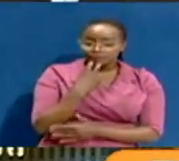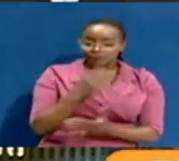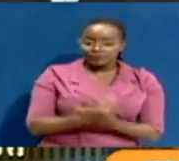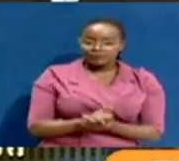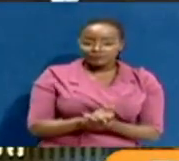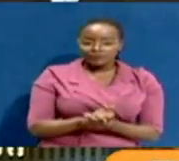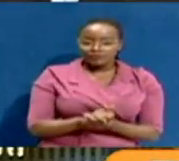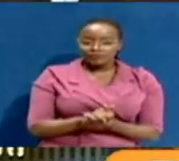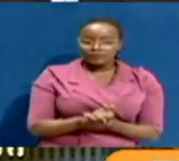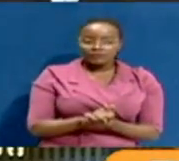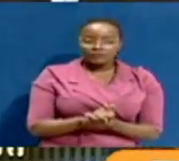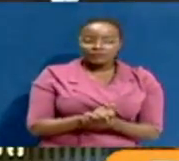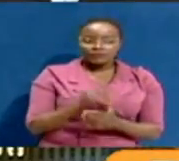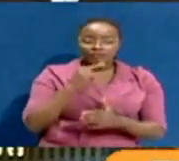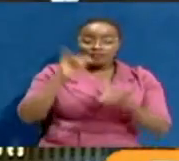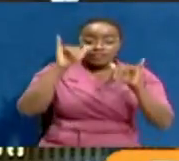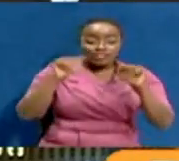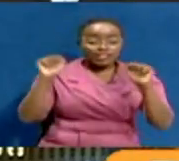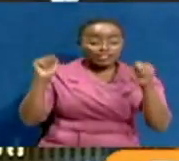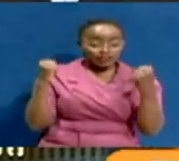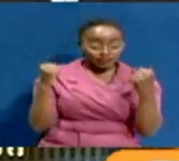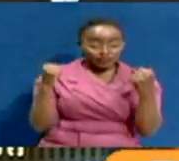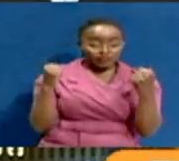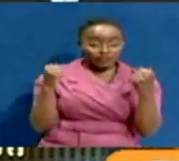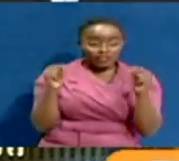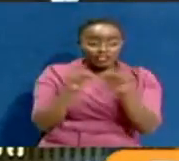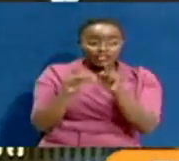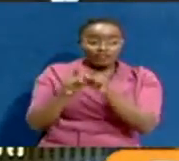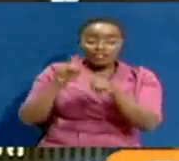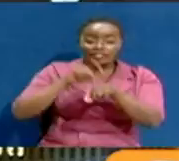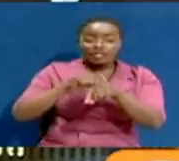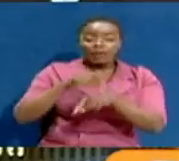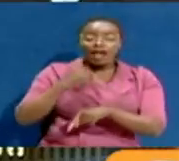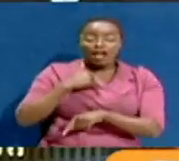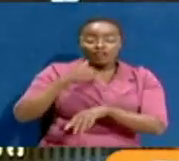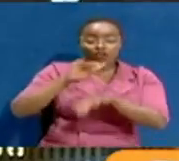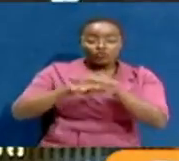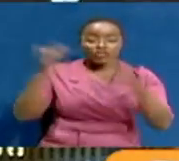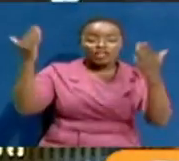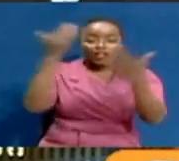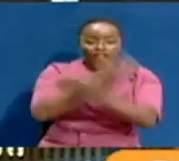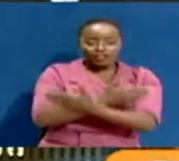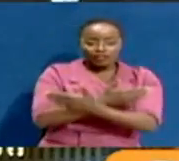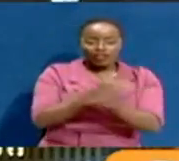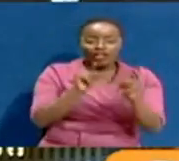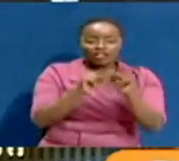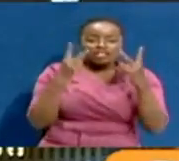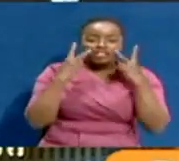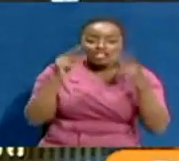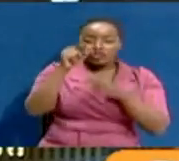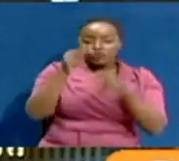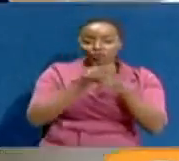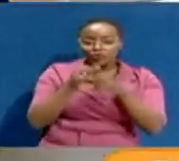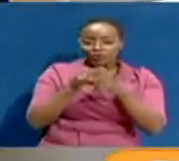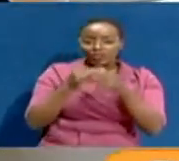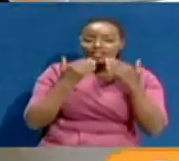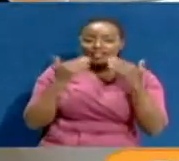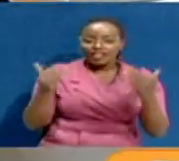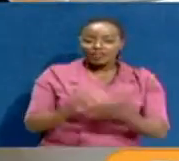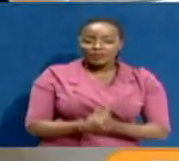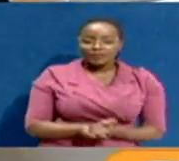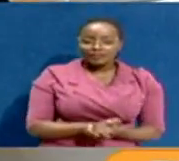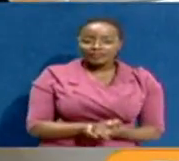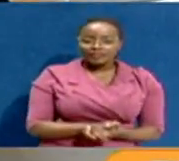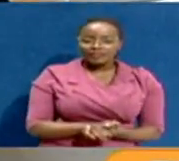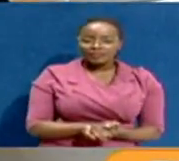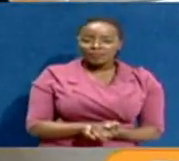Joki Shege. Need I say, stay safe, even as you have a good night, and we'll see you soon. Thank you.